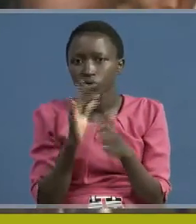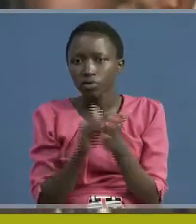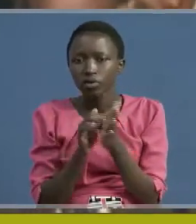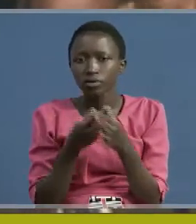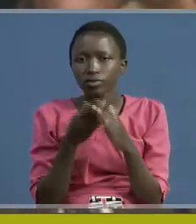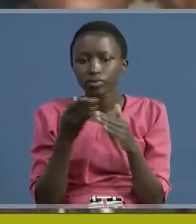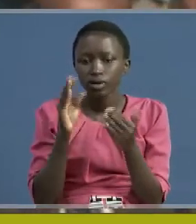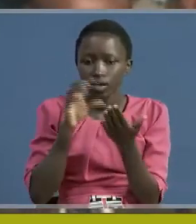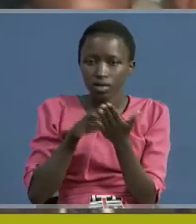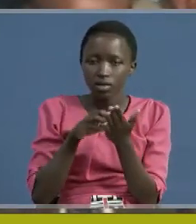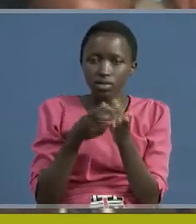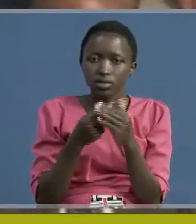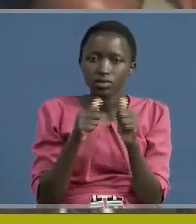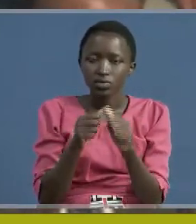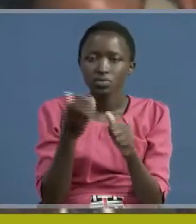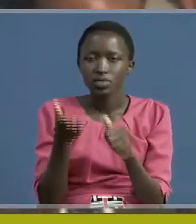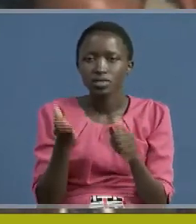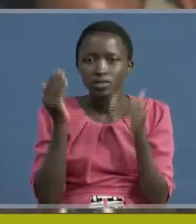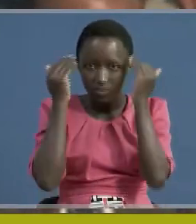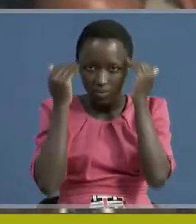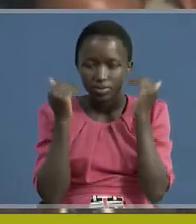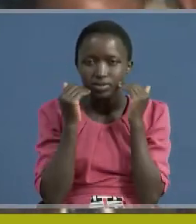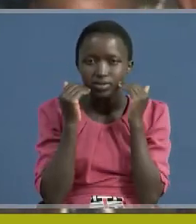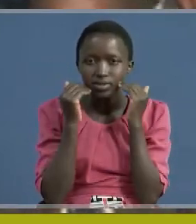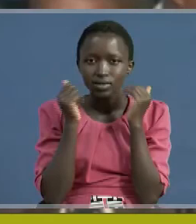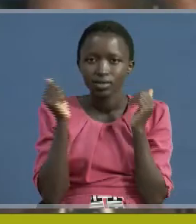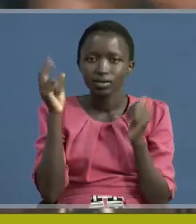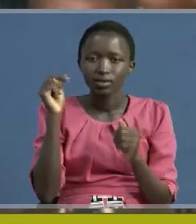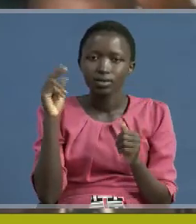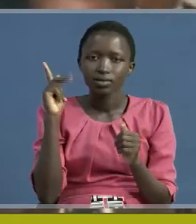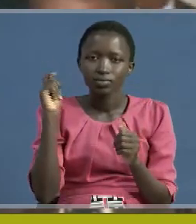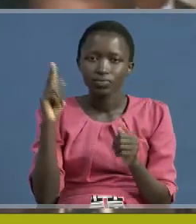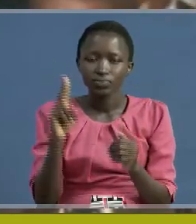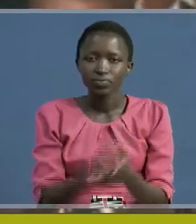kesi hiyo itakapokuwa ikiendelea mahakamani. Ann Mashiriki, KUTV.